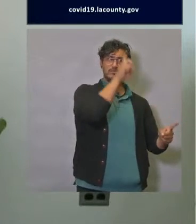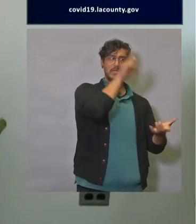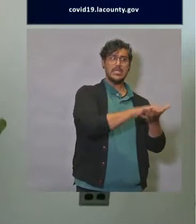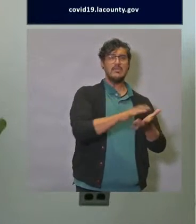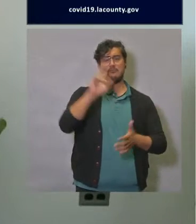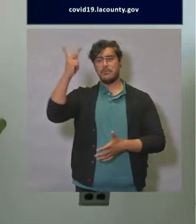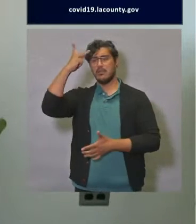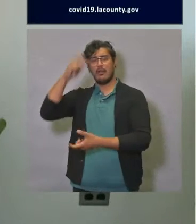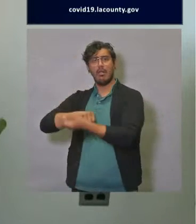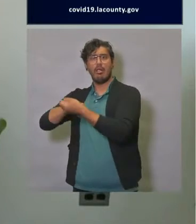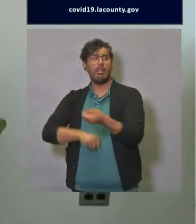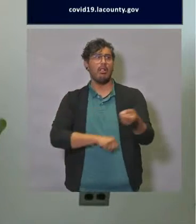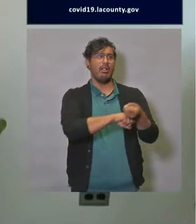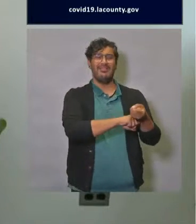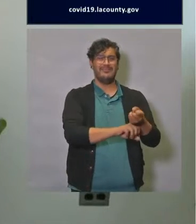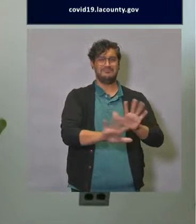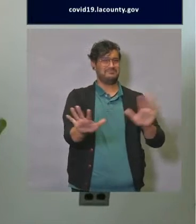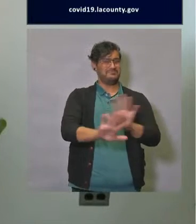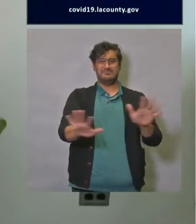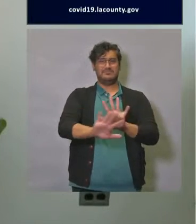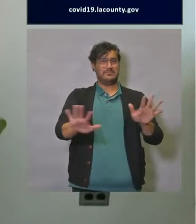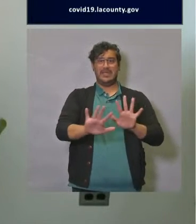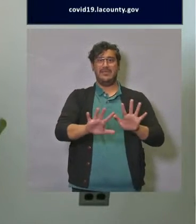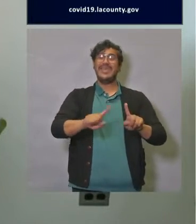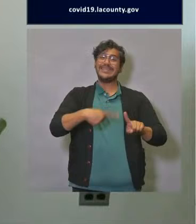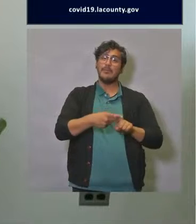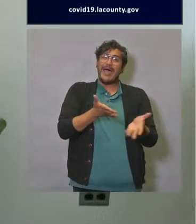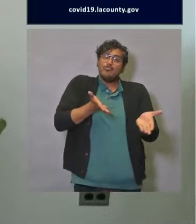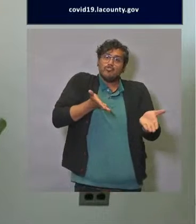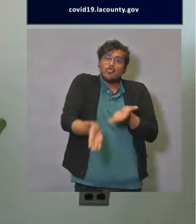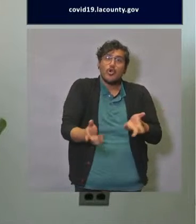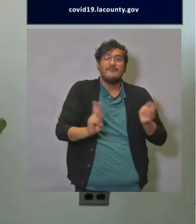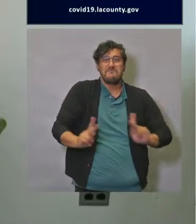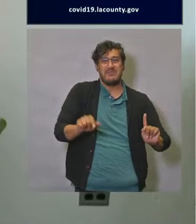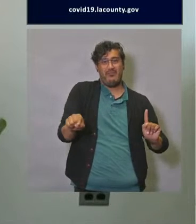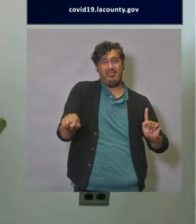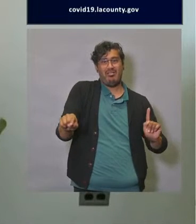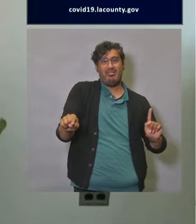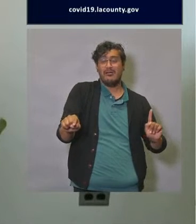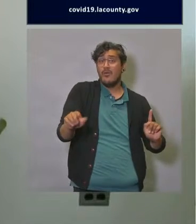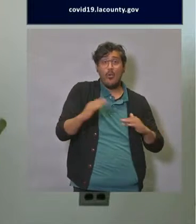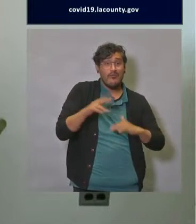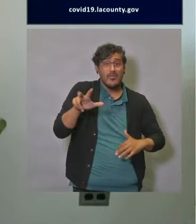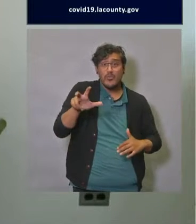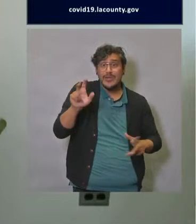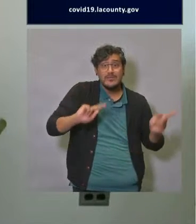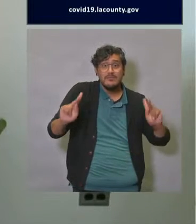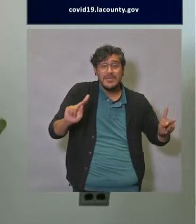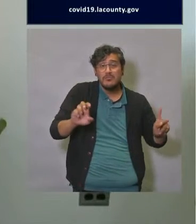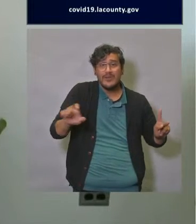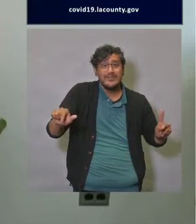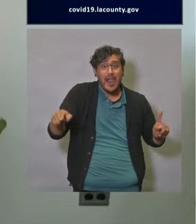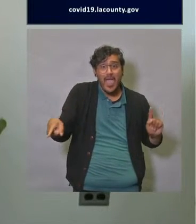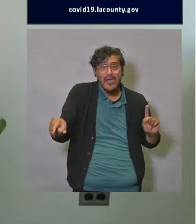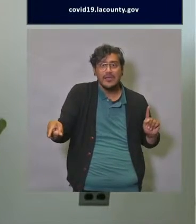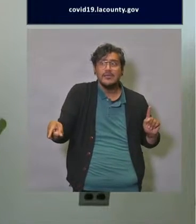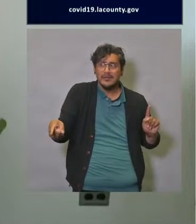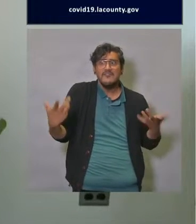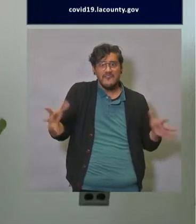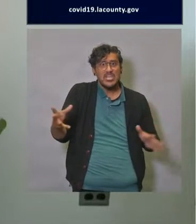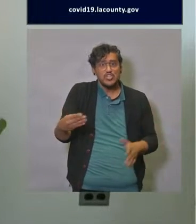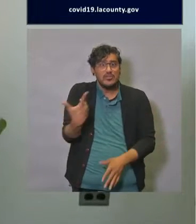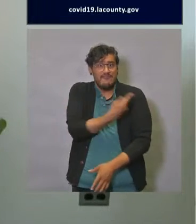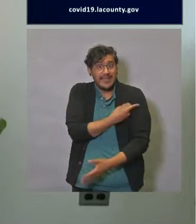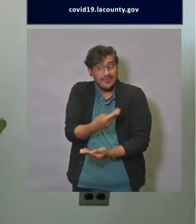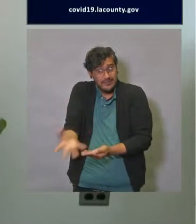political beliefs, but this is really about serving the people in that community. There were 300 people. They were East LA residents that were able to get vaccinated.